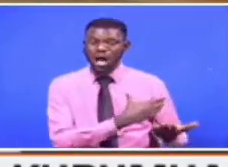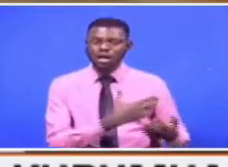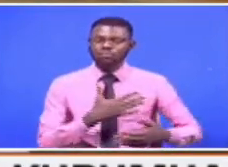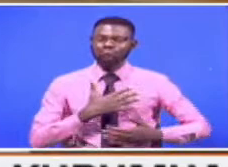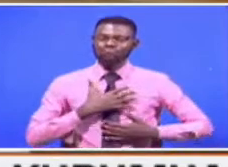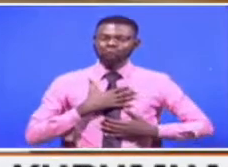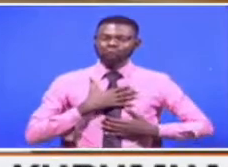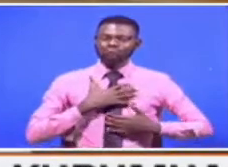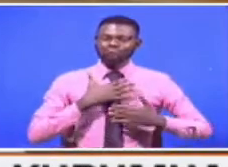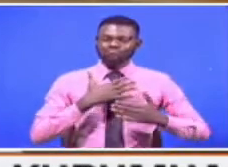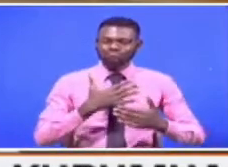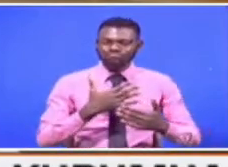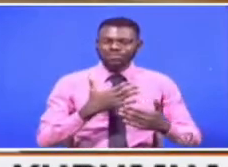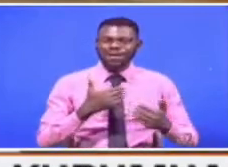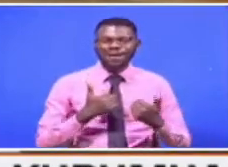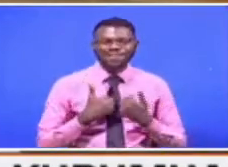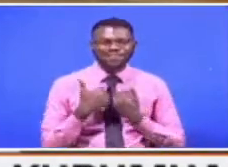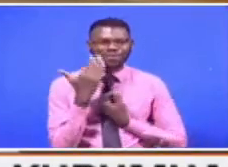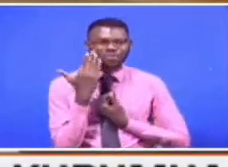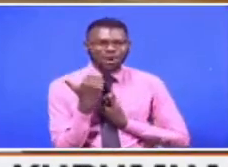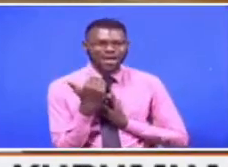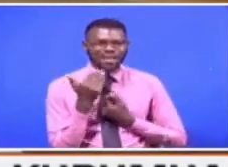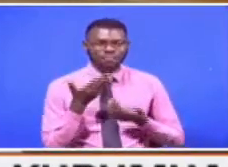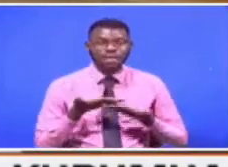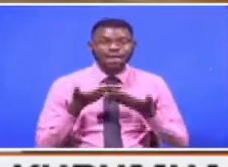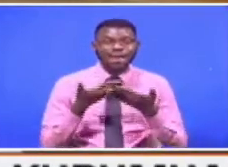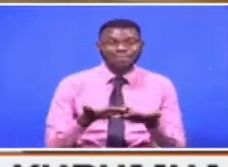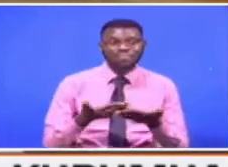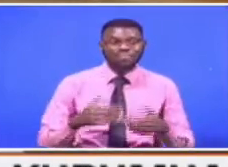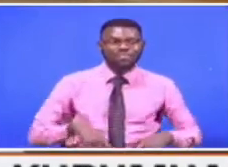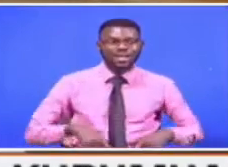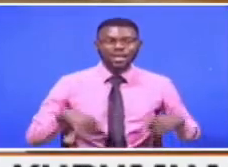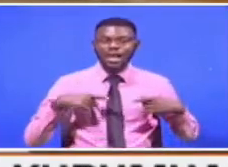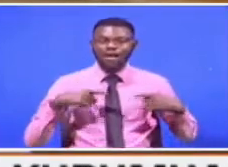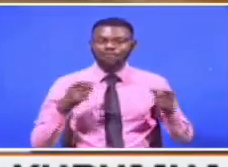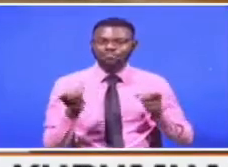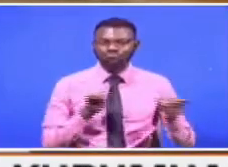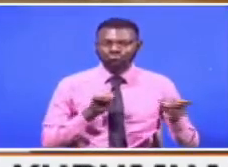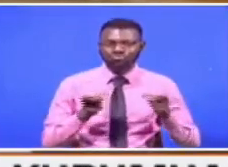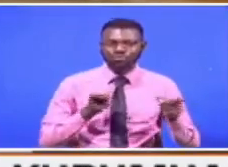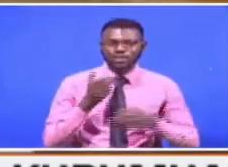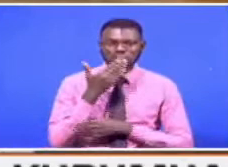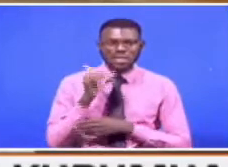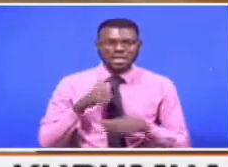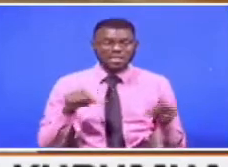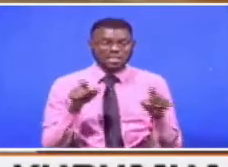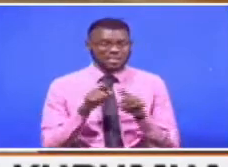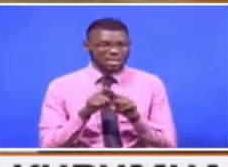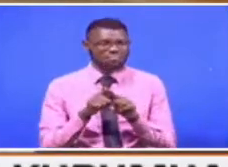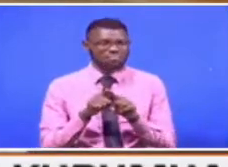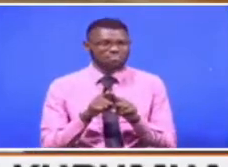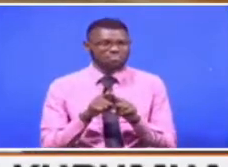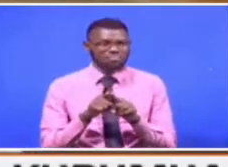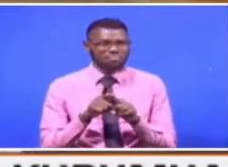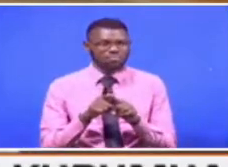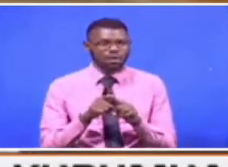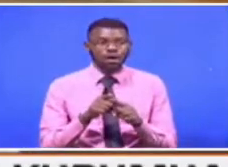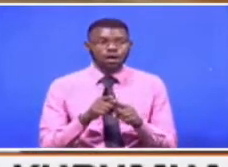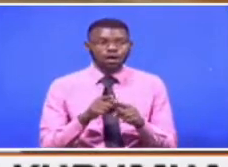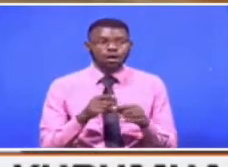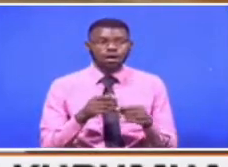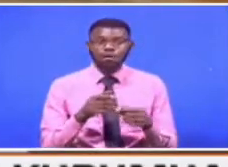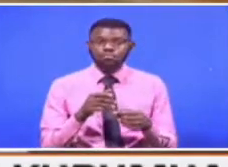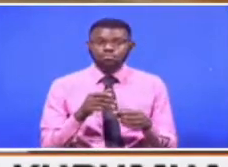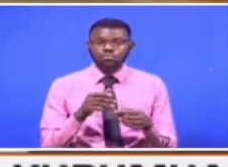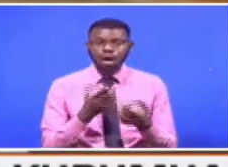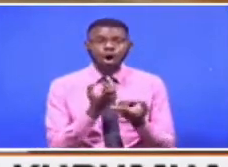you the ability to manage life so much better. We say that we all breathe. Yes,